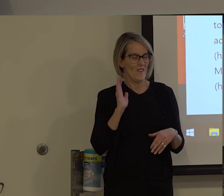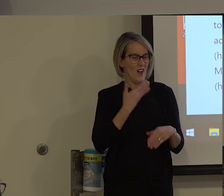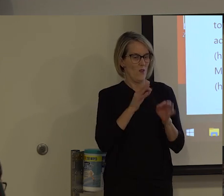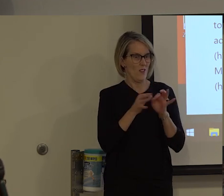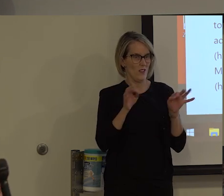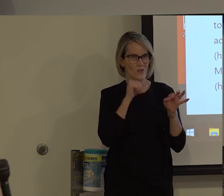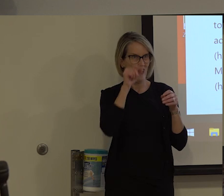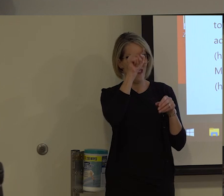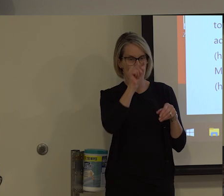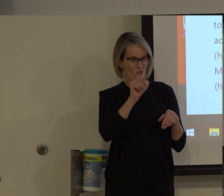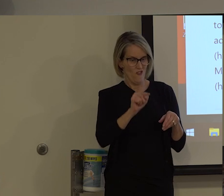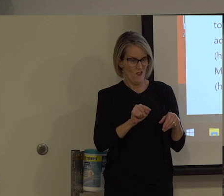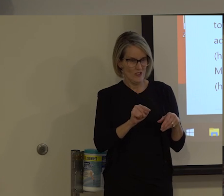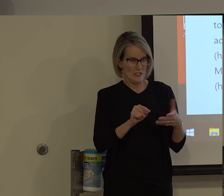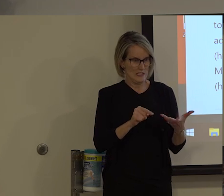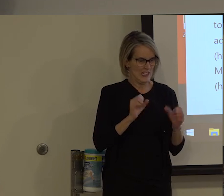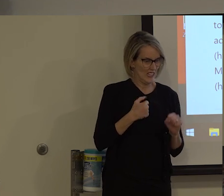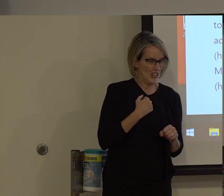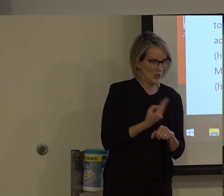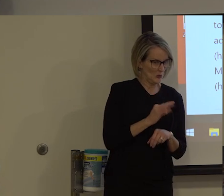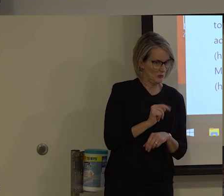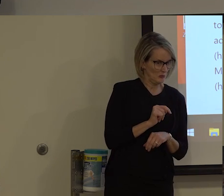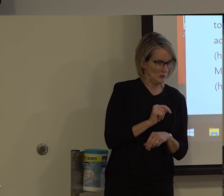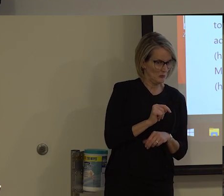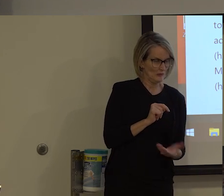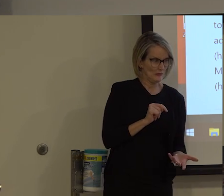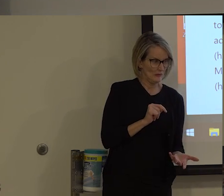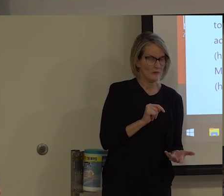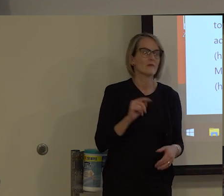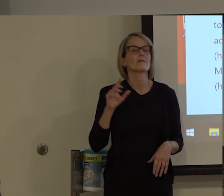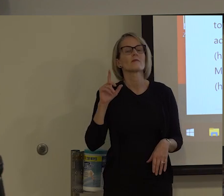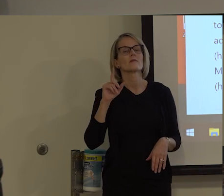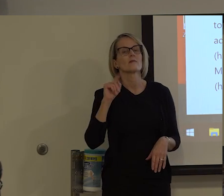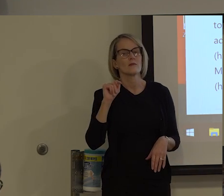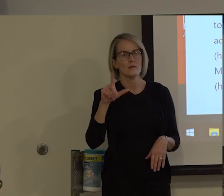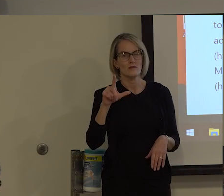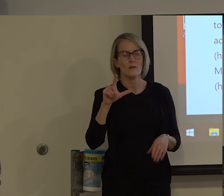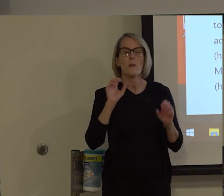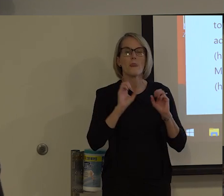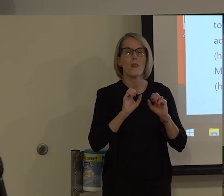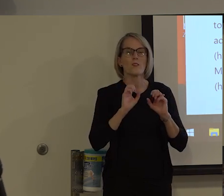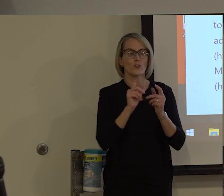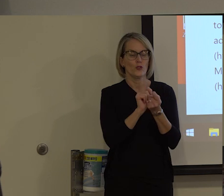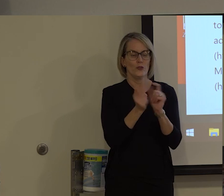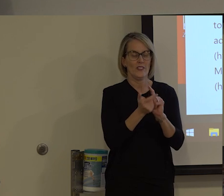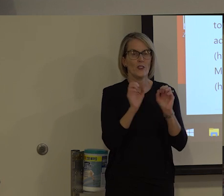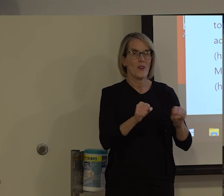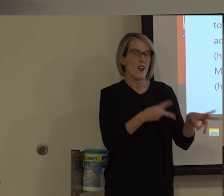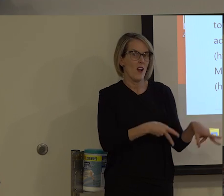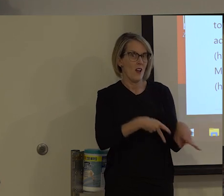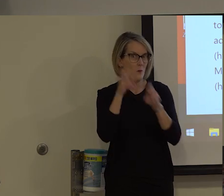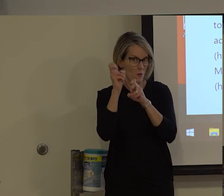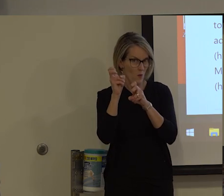that? So ThingLink does also have you can upload translations to ThingLink as